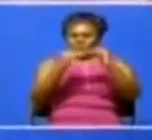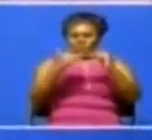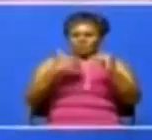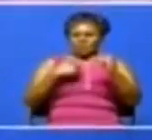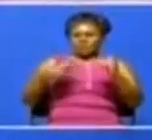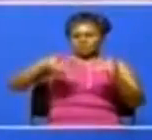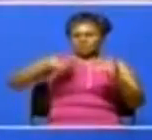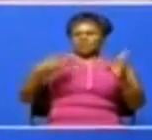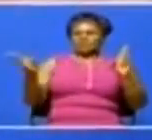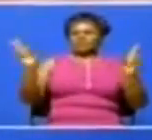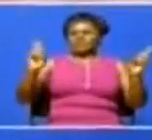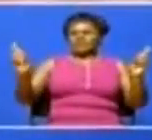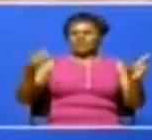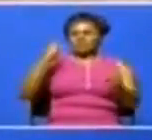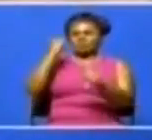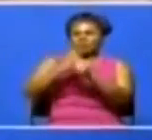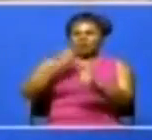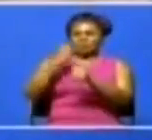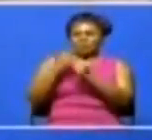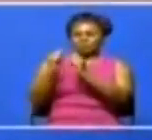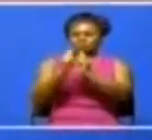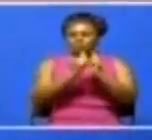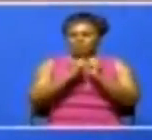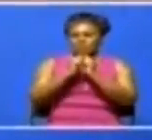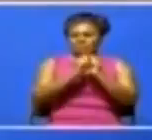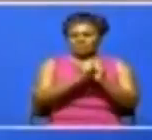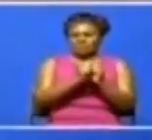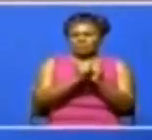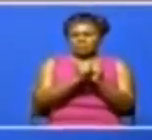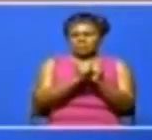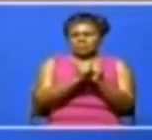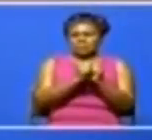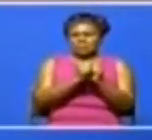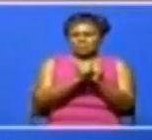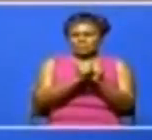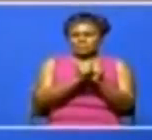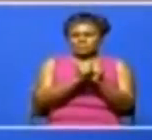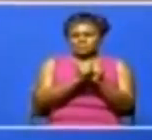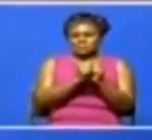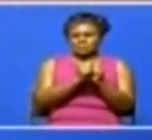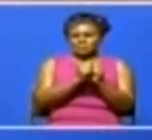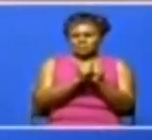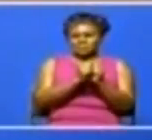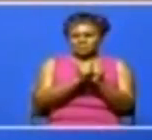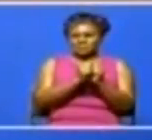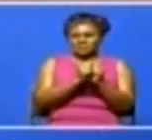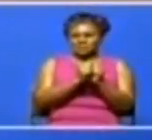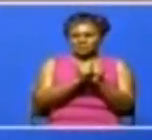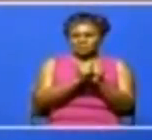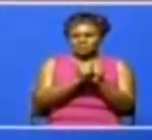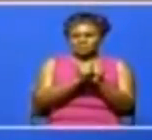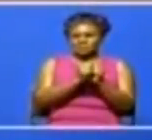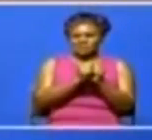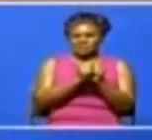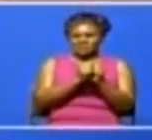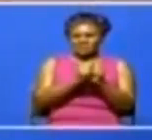tuko tayari kufanya kazi pamoja. The victory is ours. As we all welcome you to assume